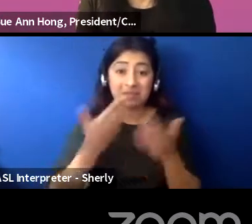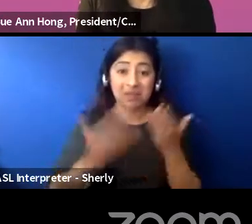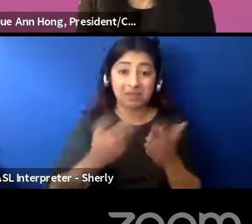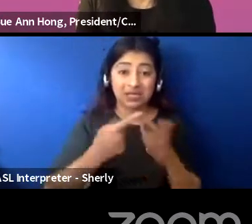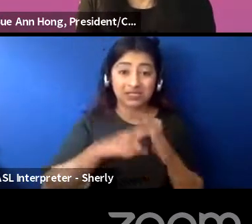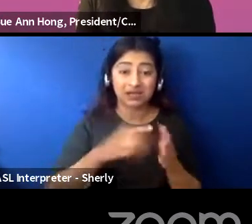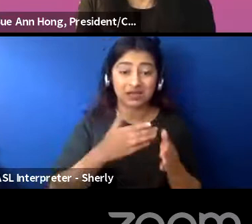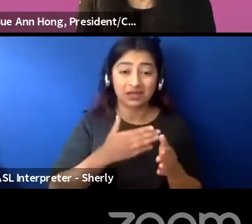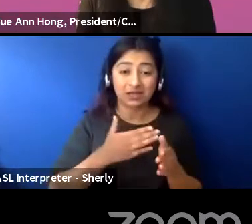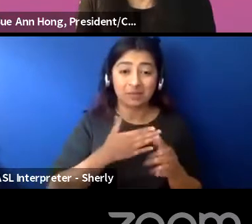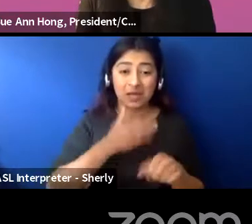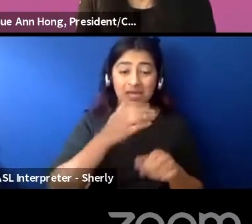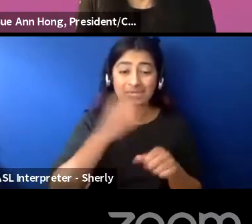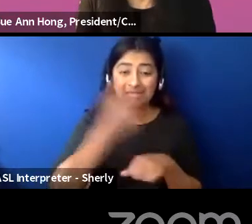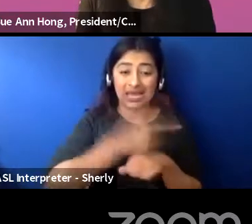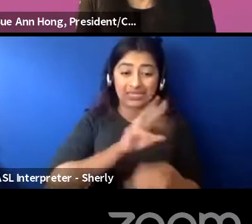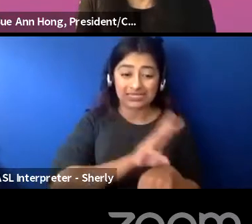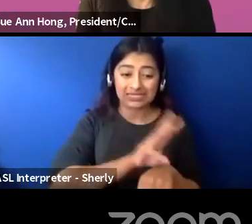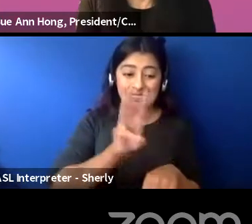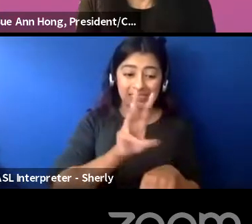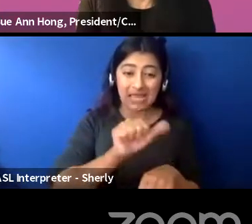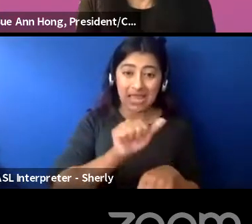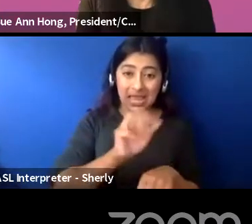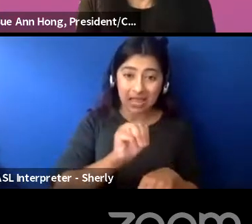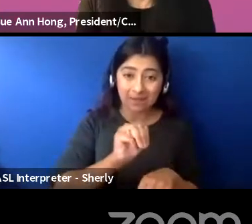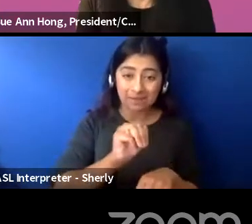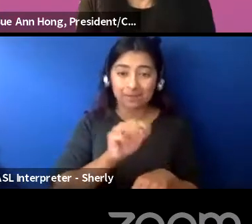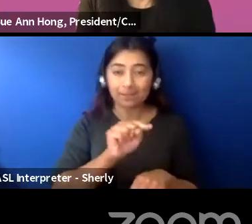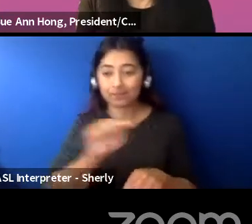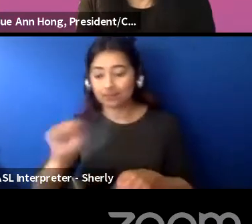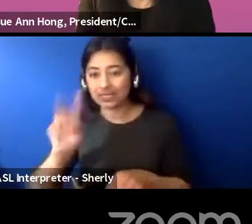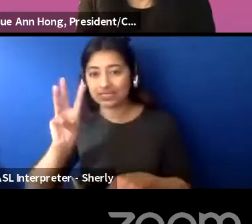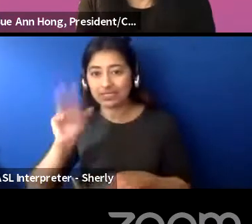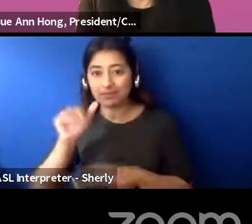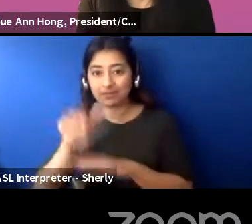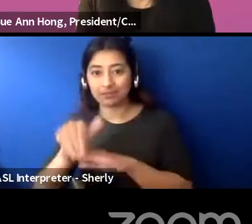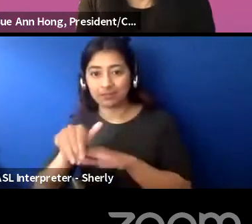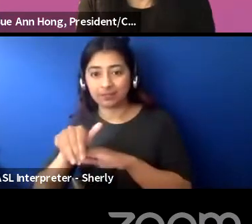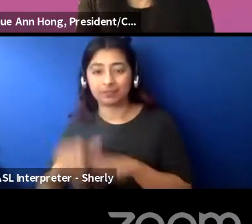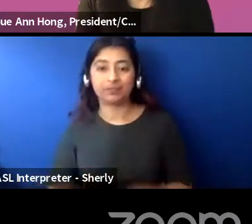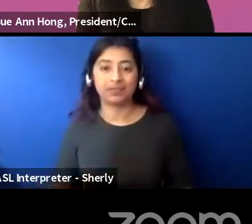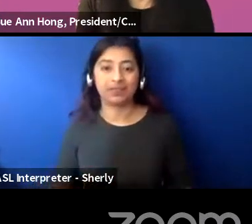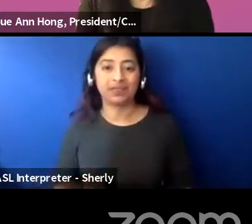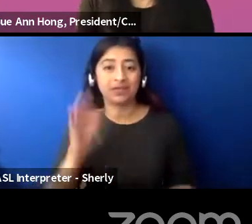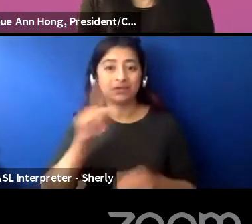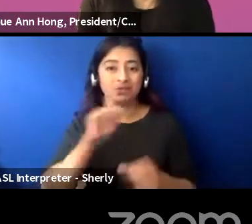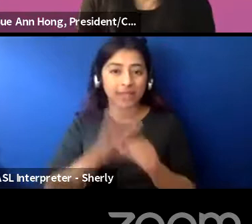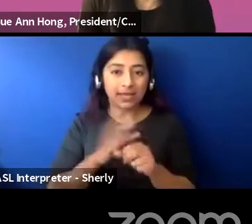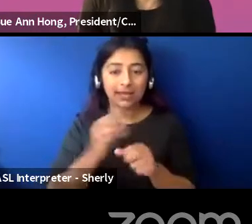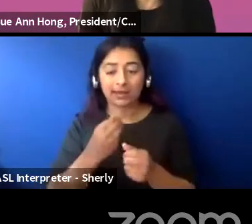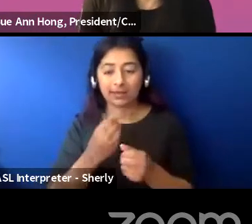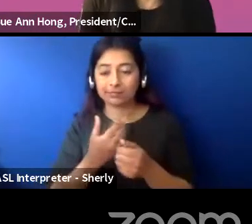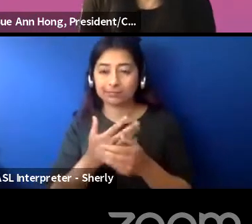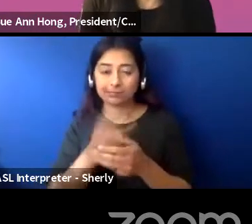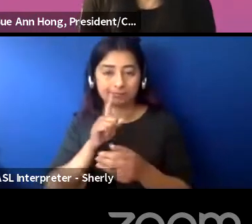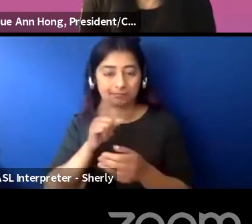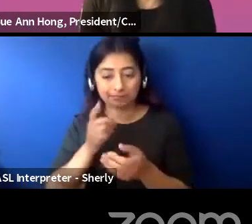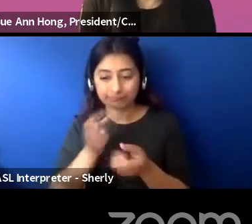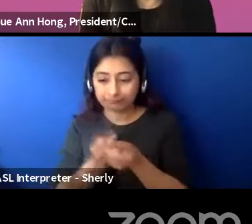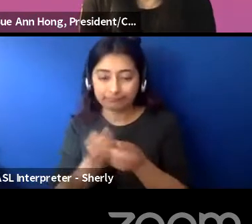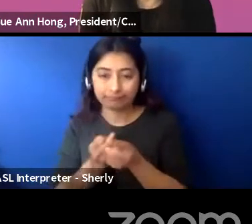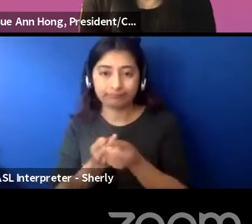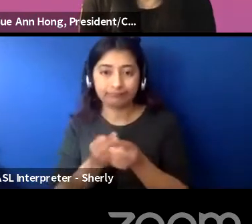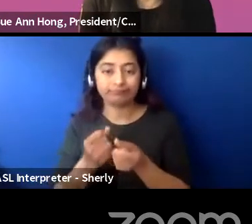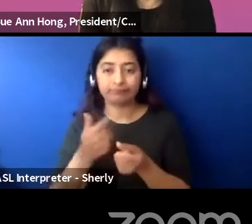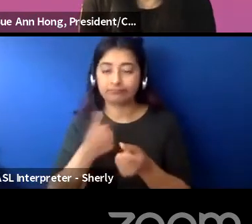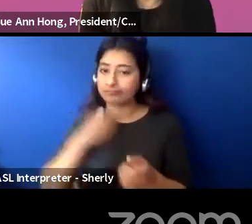work day does not end till 6 p.m. because if you're dedicated, compassionate, and committed to your job, I'm all